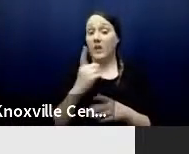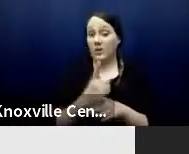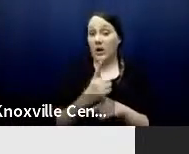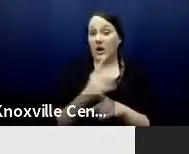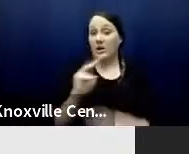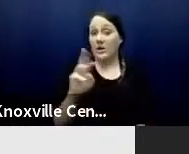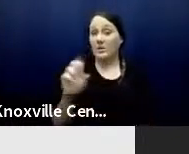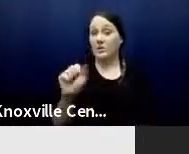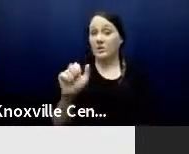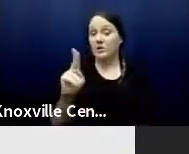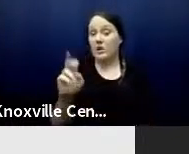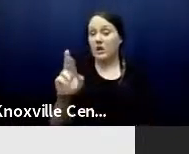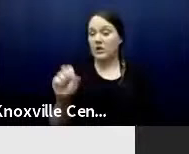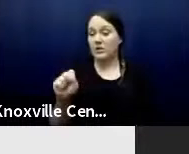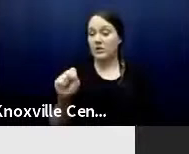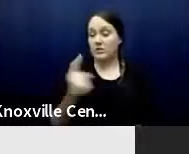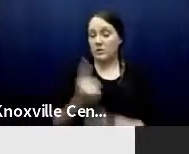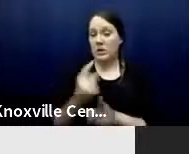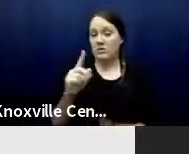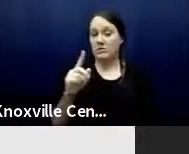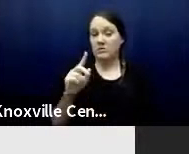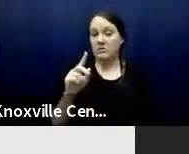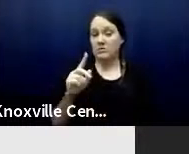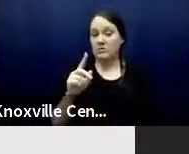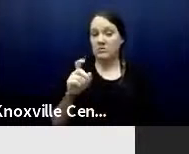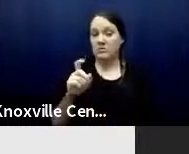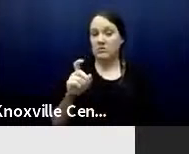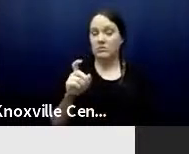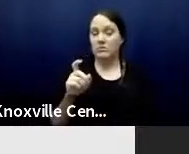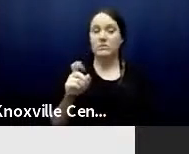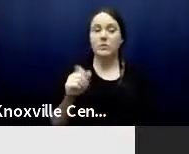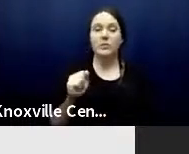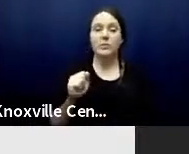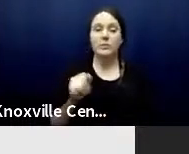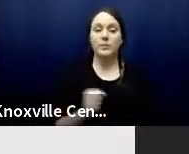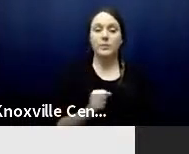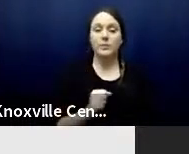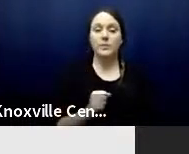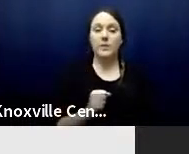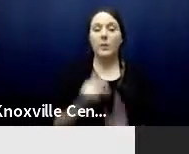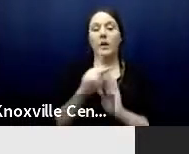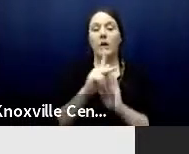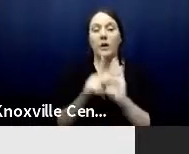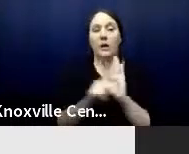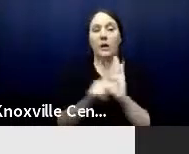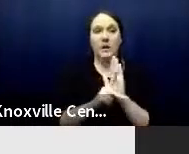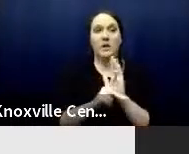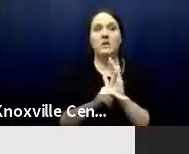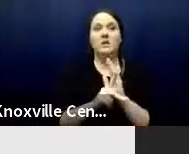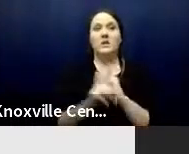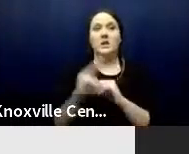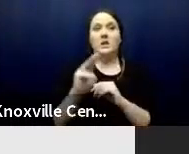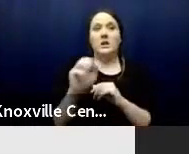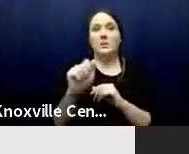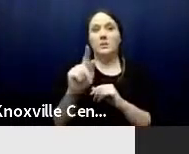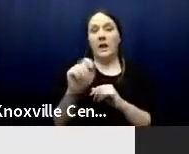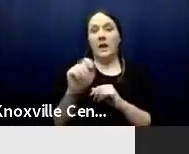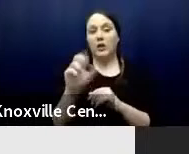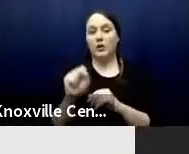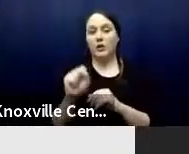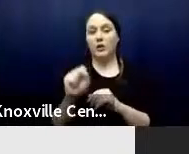Sanders? Is that how we kind of look at that? Well, the policy matters are beyond my